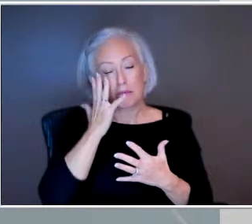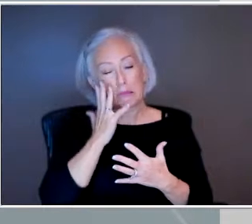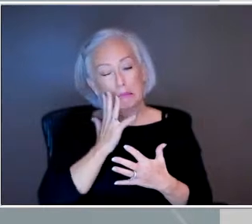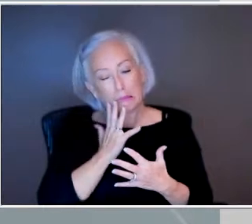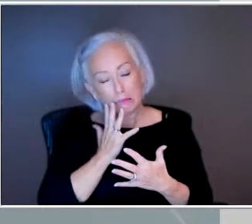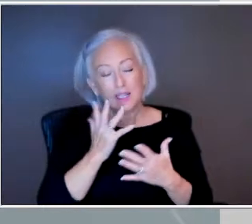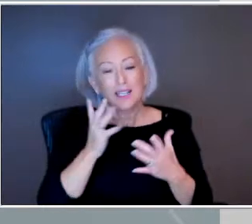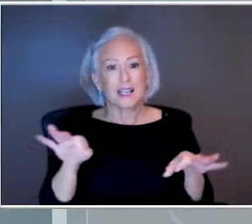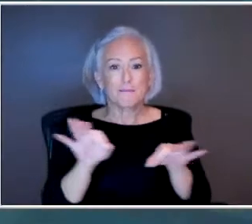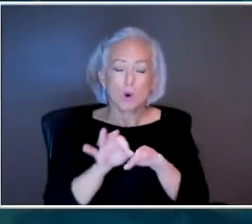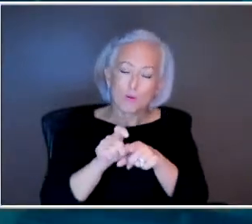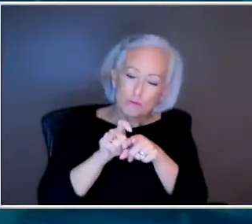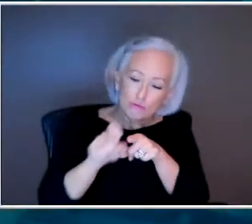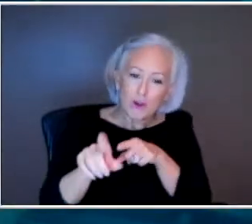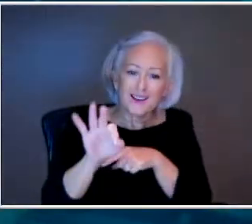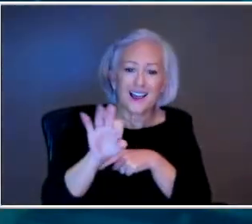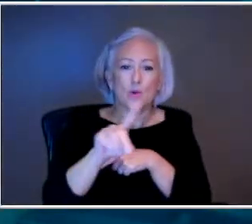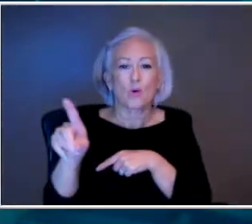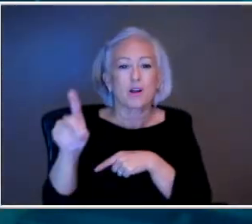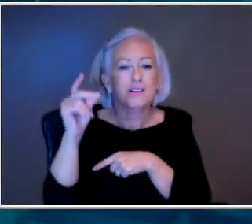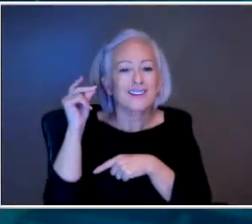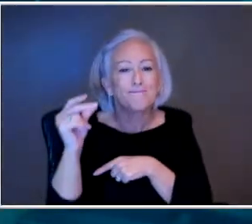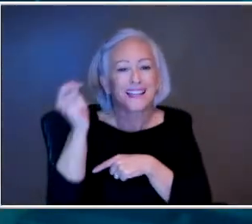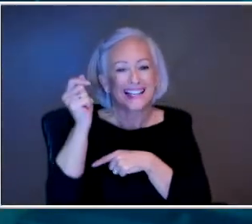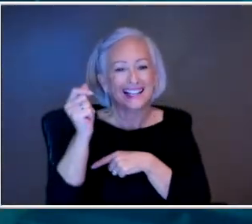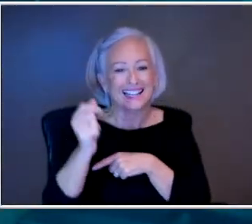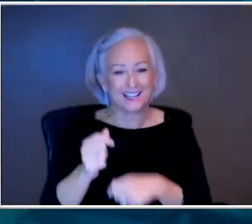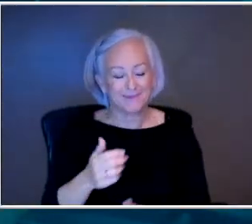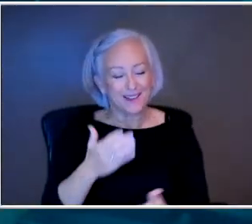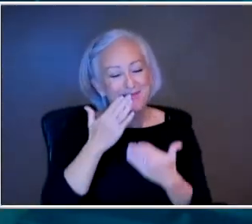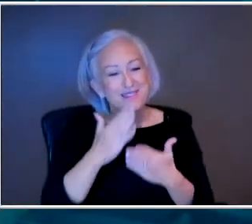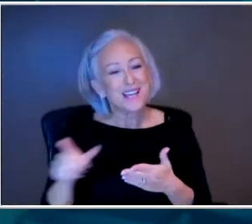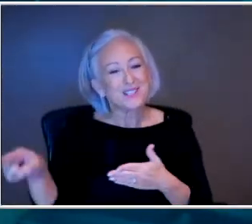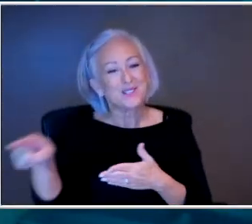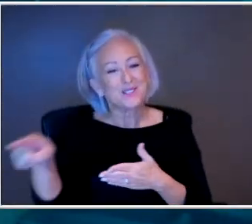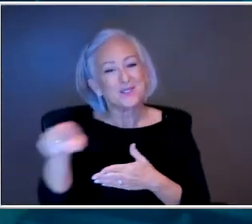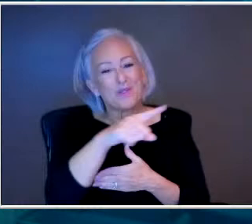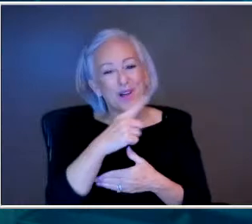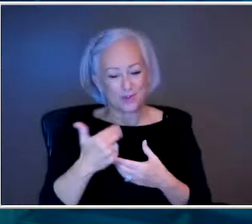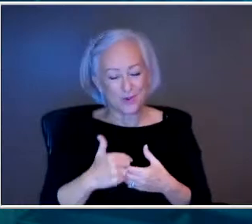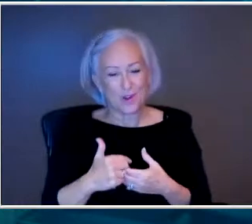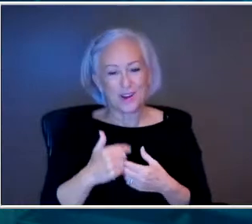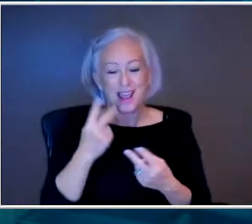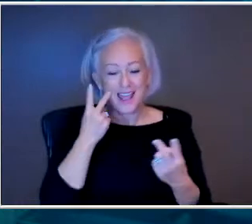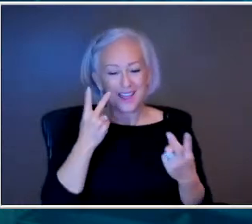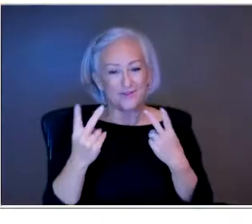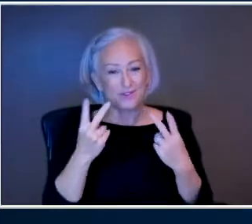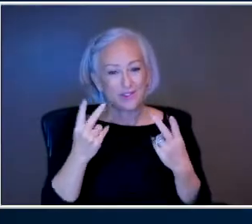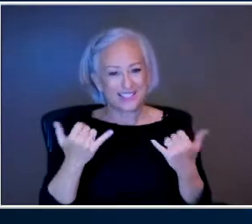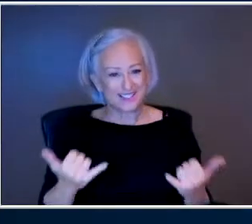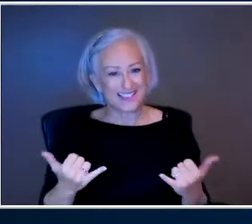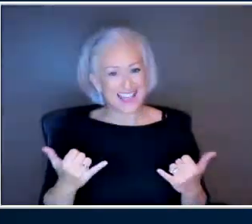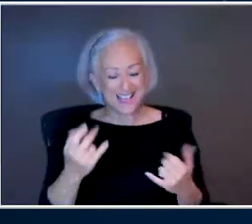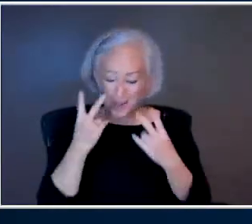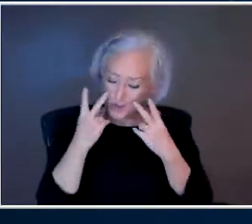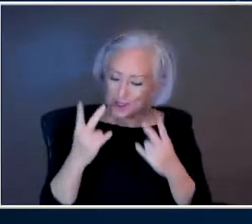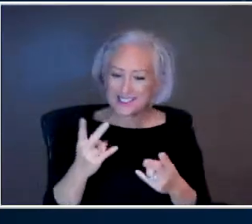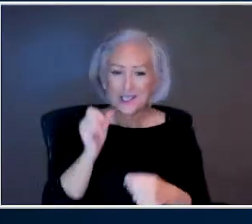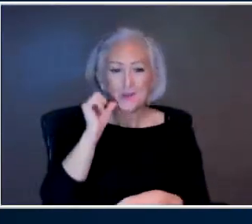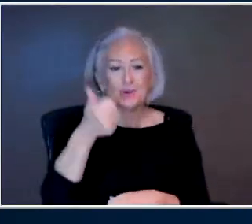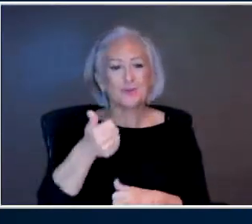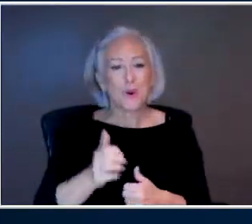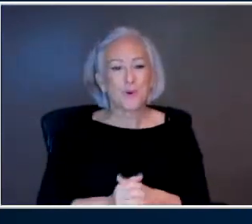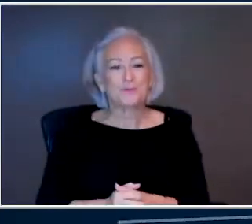Dr. Ebersol said. Thank you again to all of our guests and to our viewers for being with us today. We'll see you back here tomorrow. Coming up Wednesday